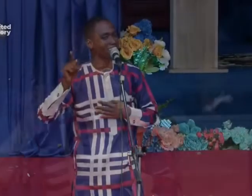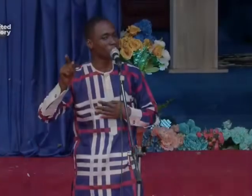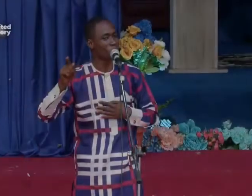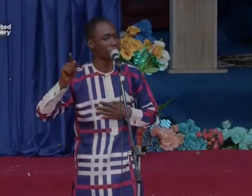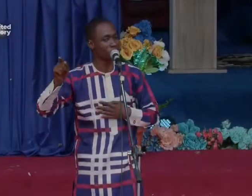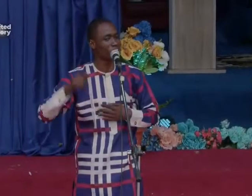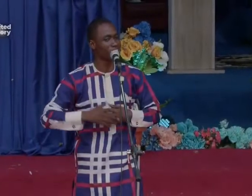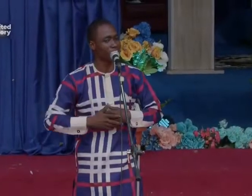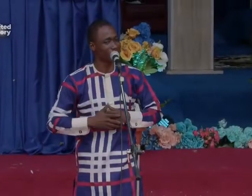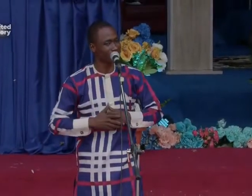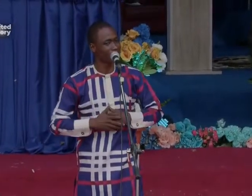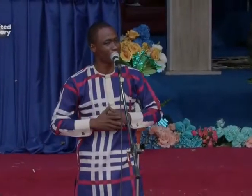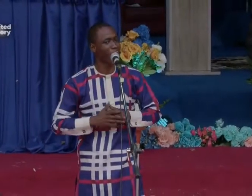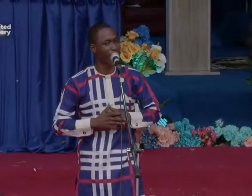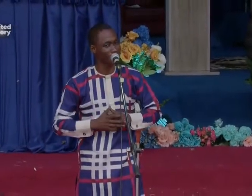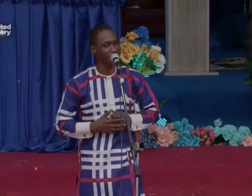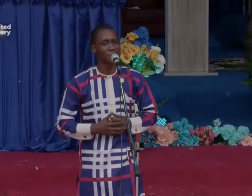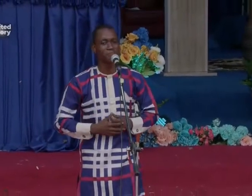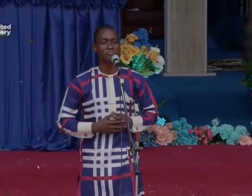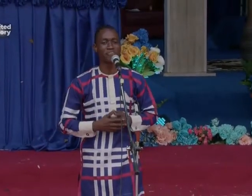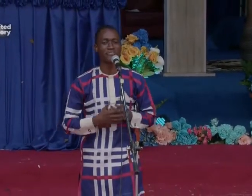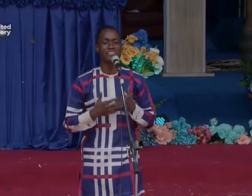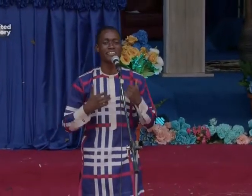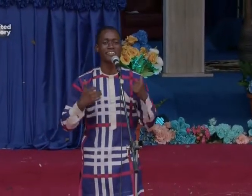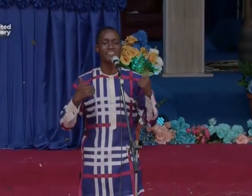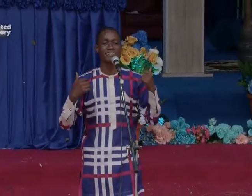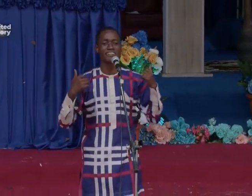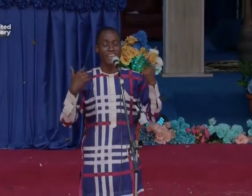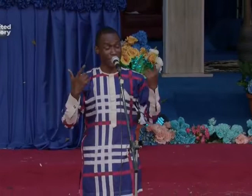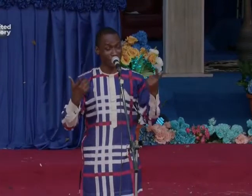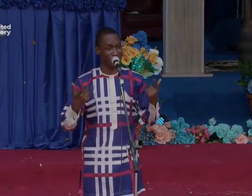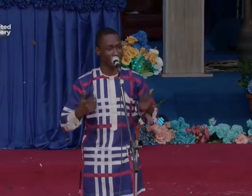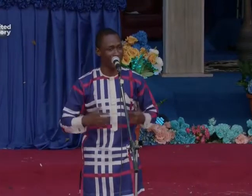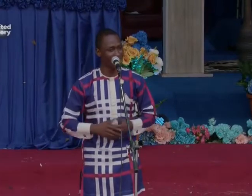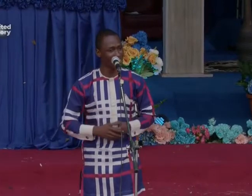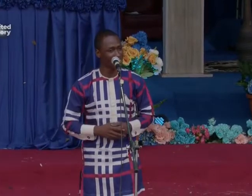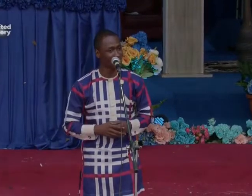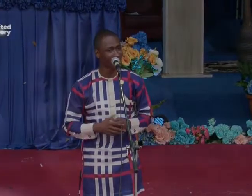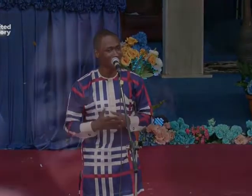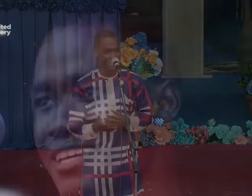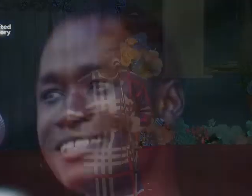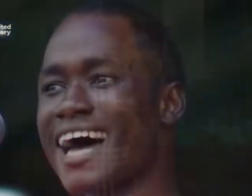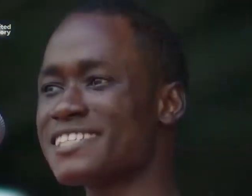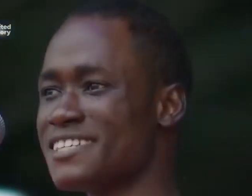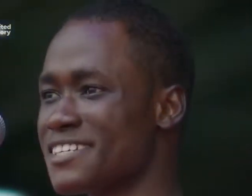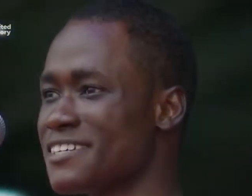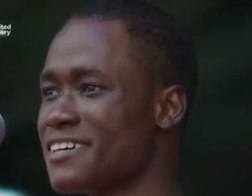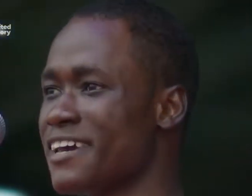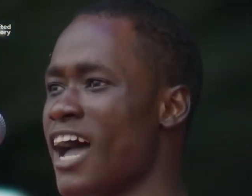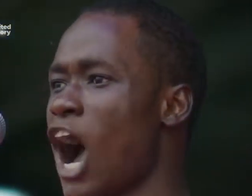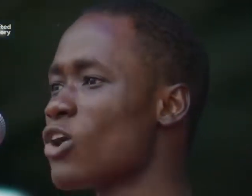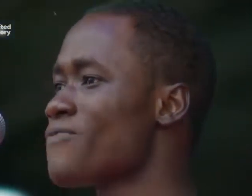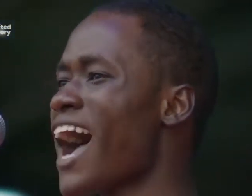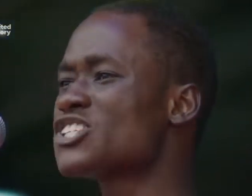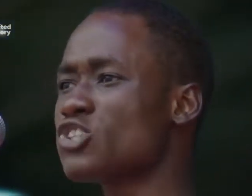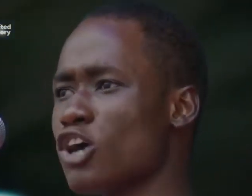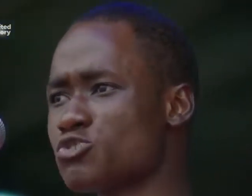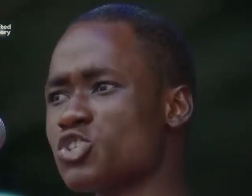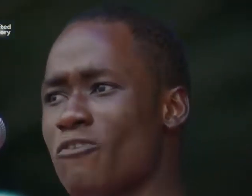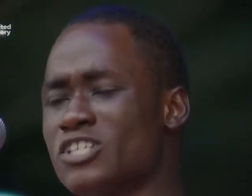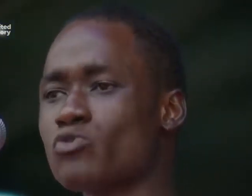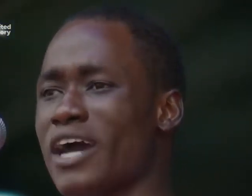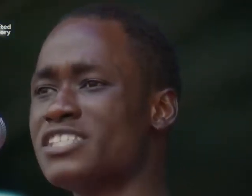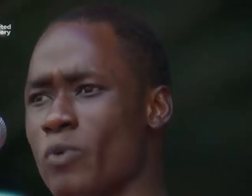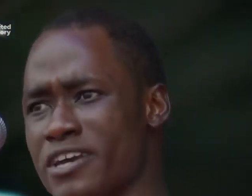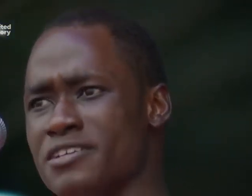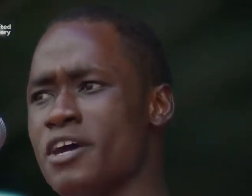in that equation is just as simple as breathing in and breathing out. It is that easy. I would have asked us to